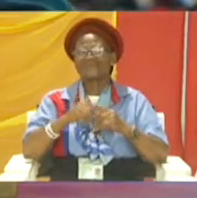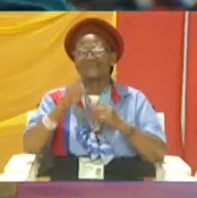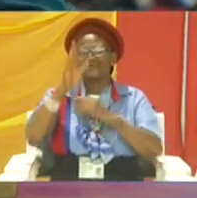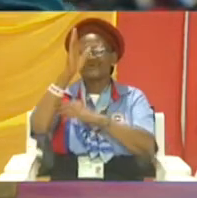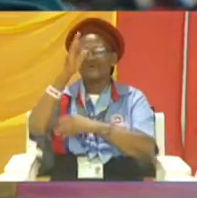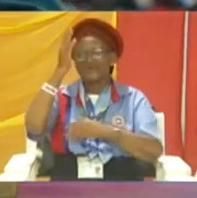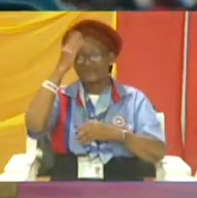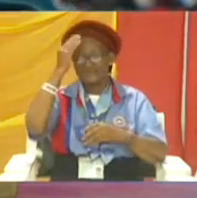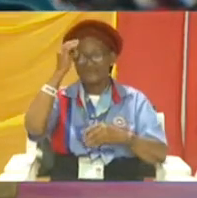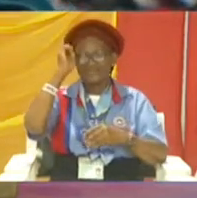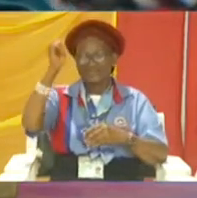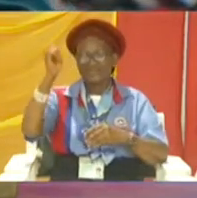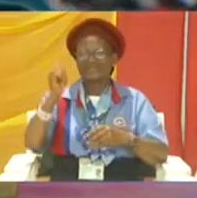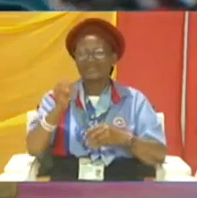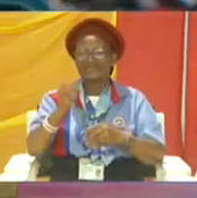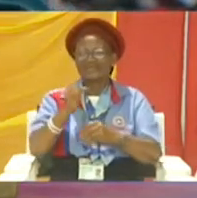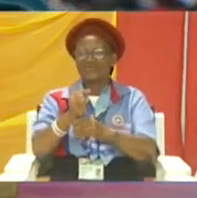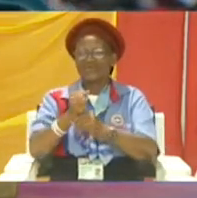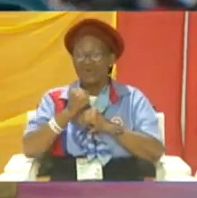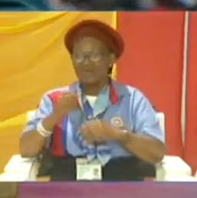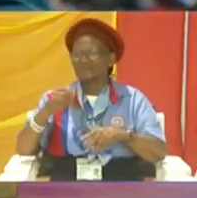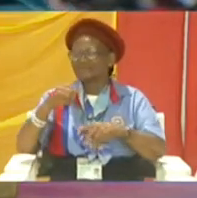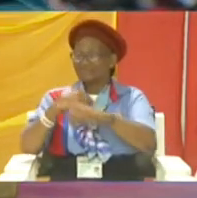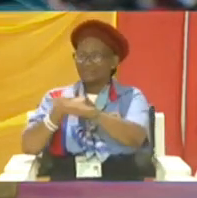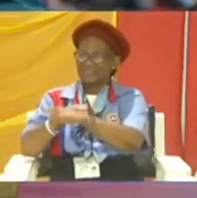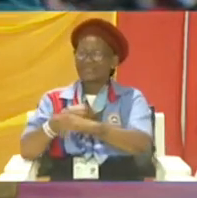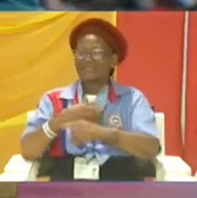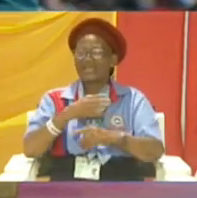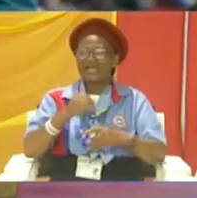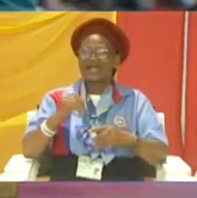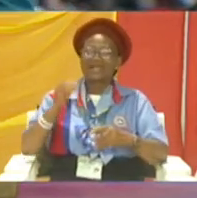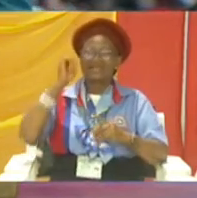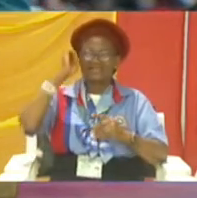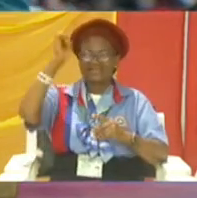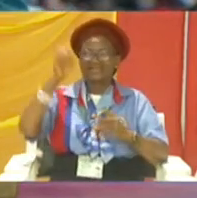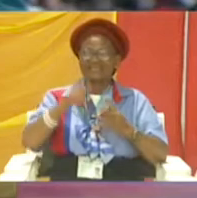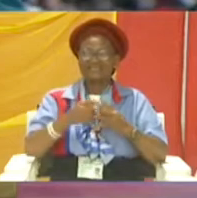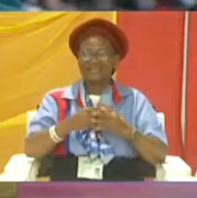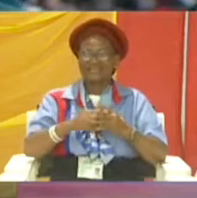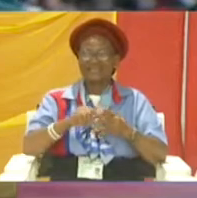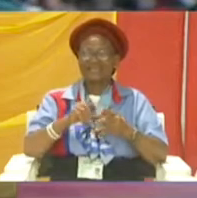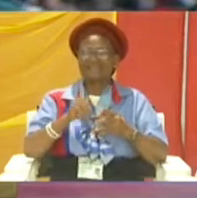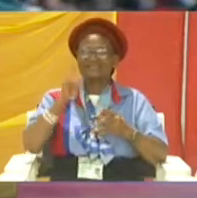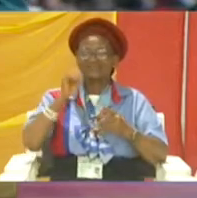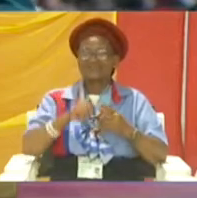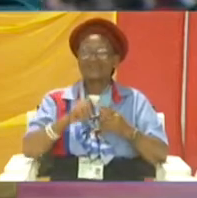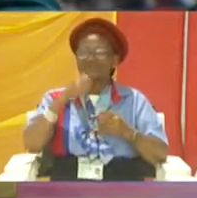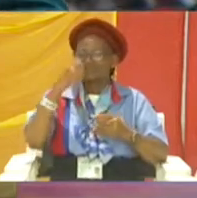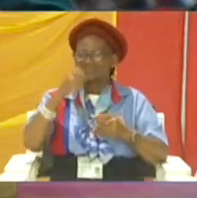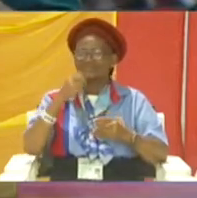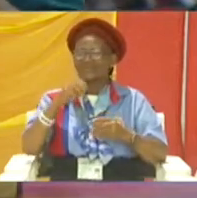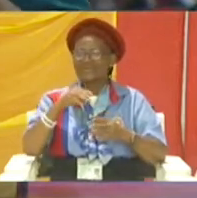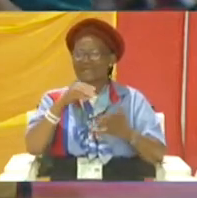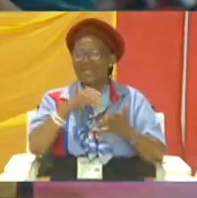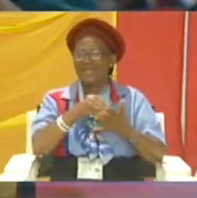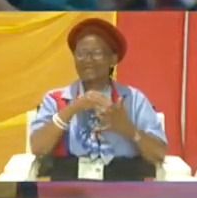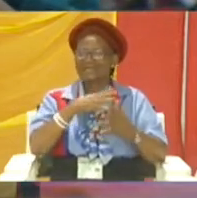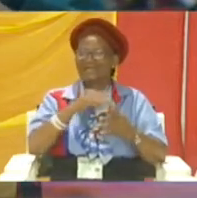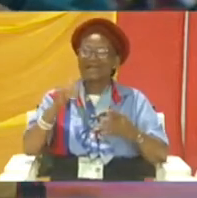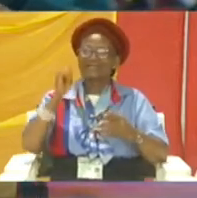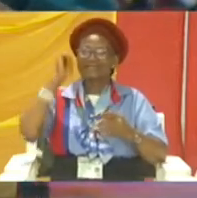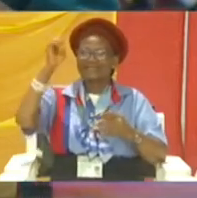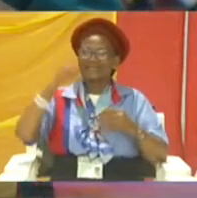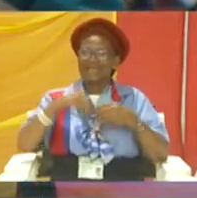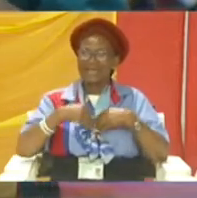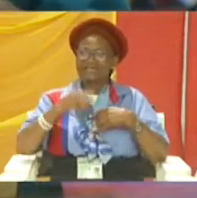pe o ti wa ri mi mu bayi. And he began to speak again. O wa bere si ni soro lekan si. And he has been speaking since then. O si